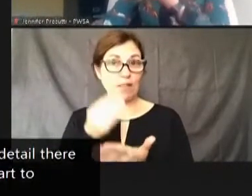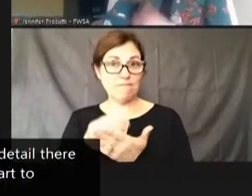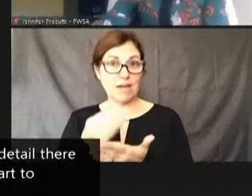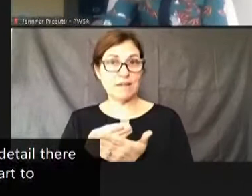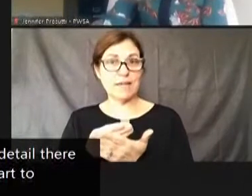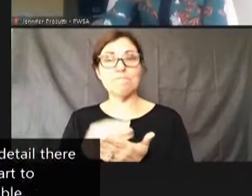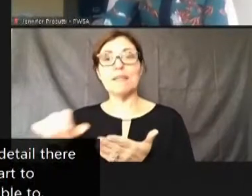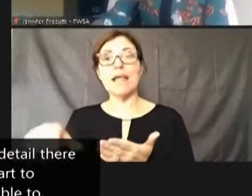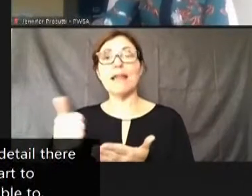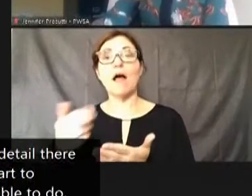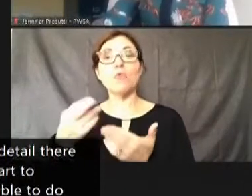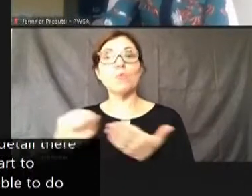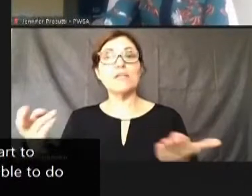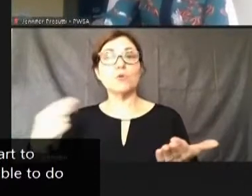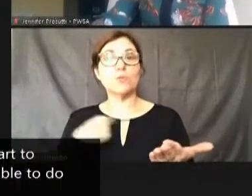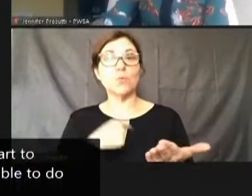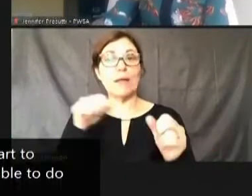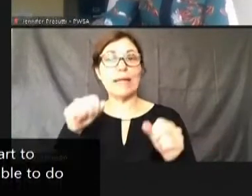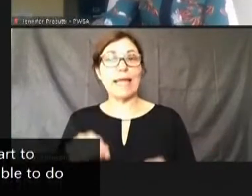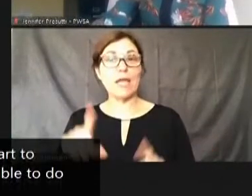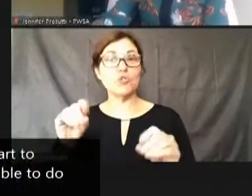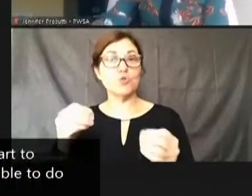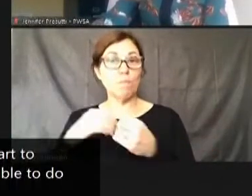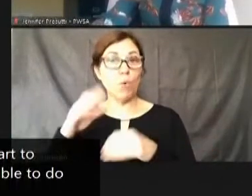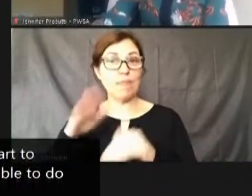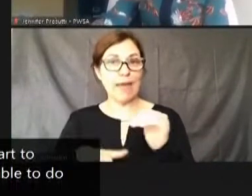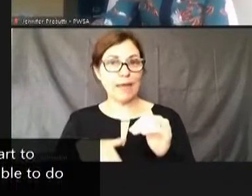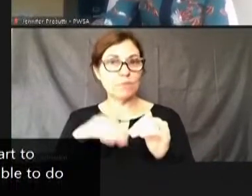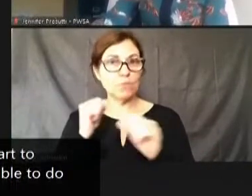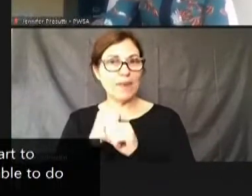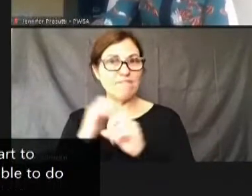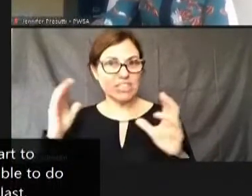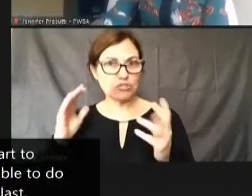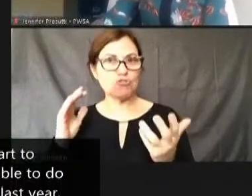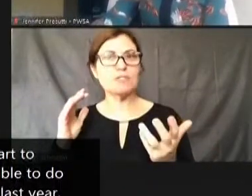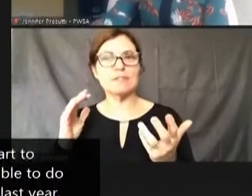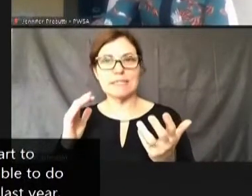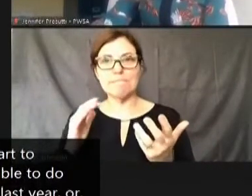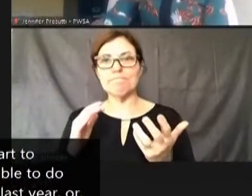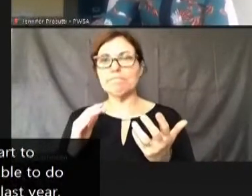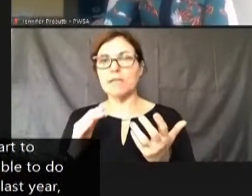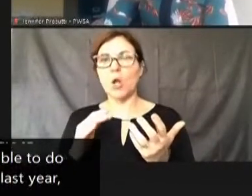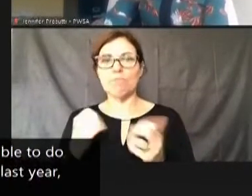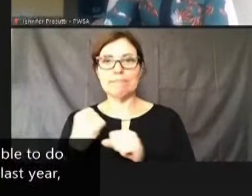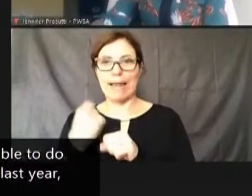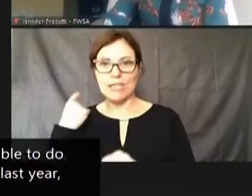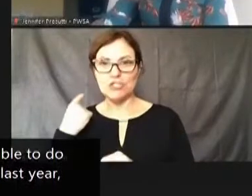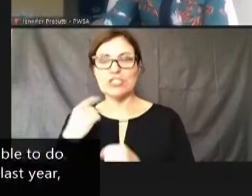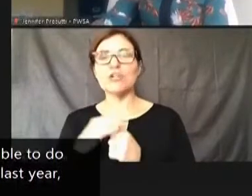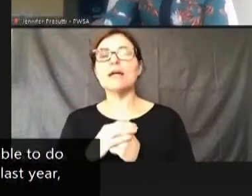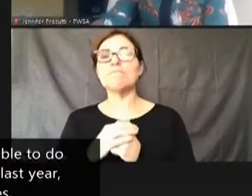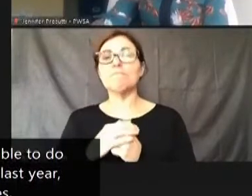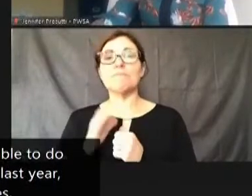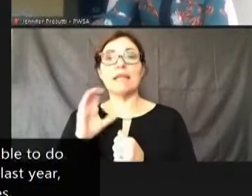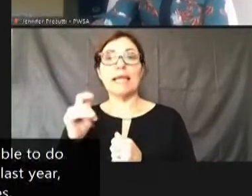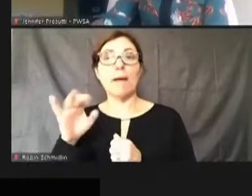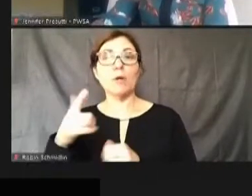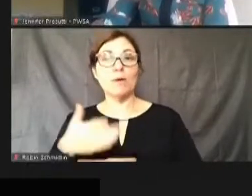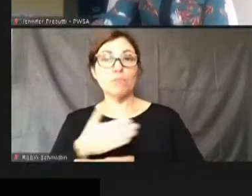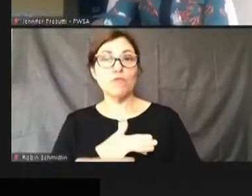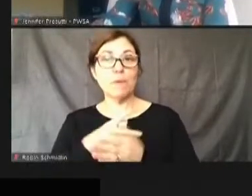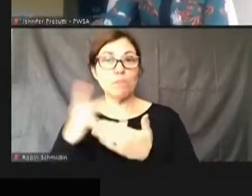resources, we're able to do more than we envisioned around this time last year. Our capital improvement program continues to